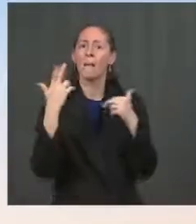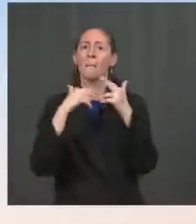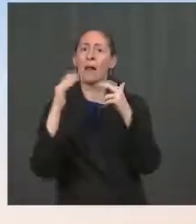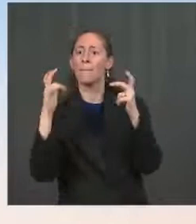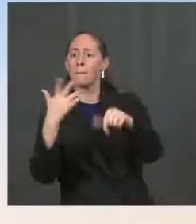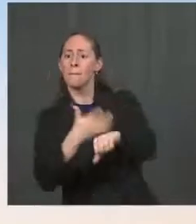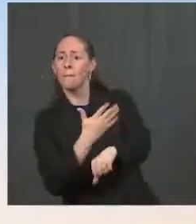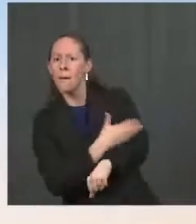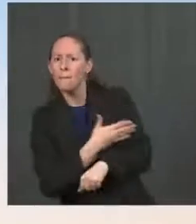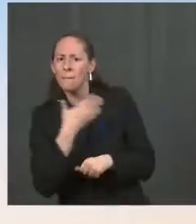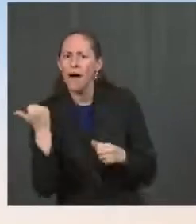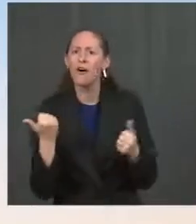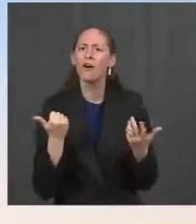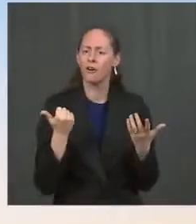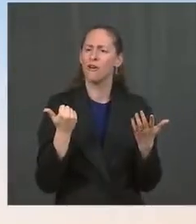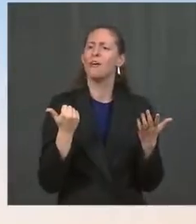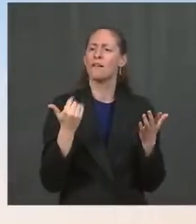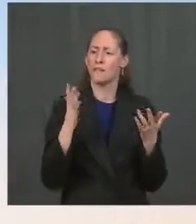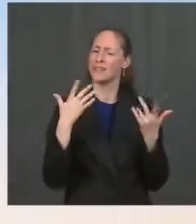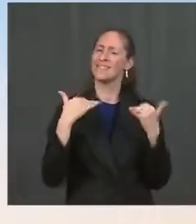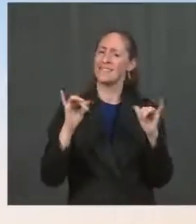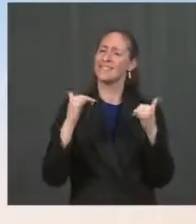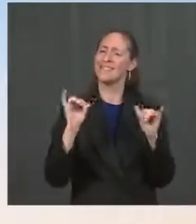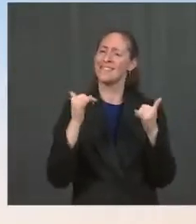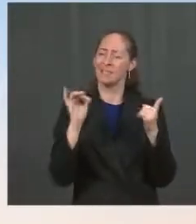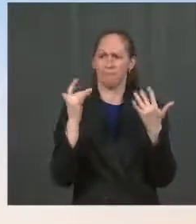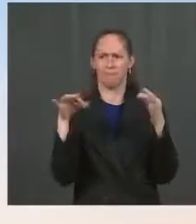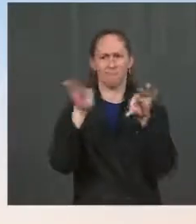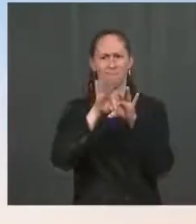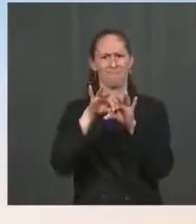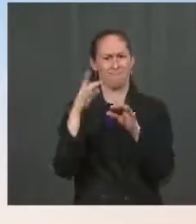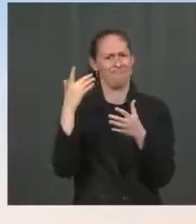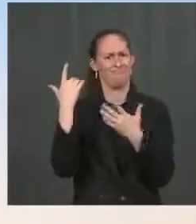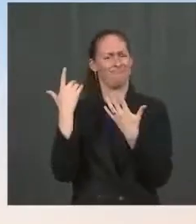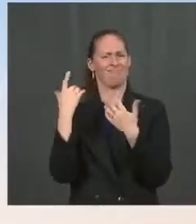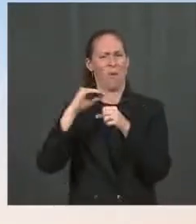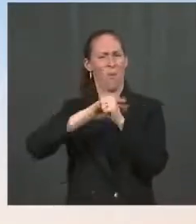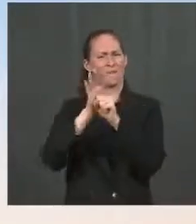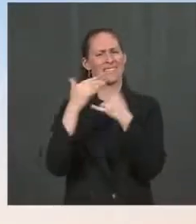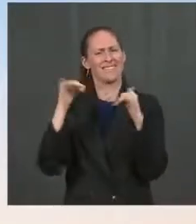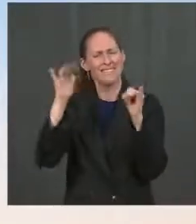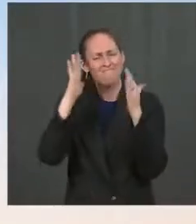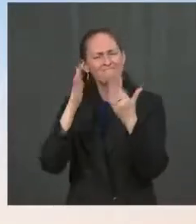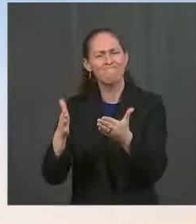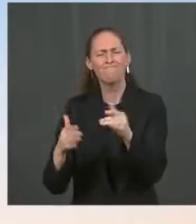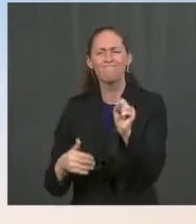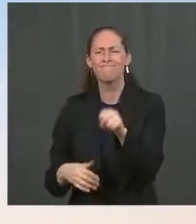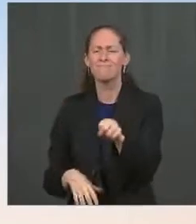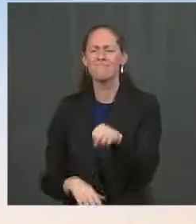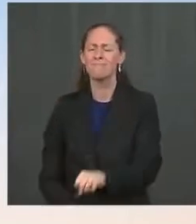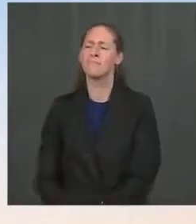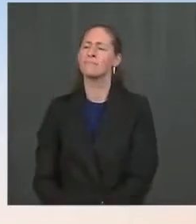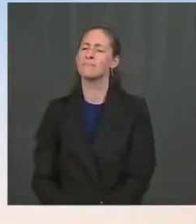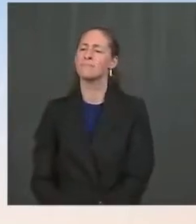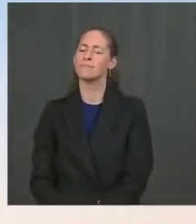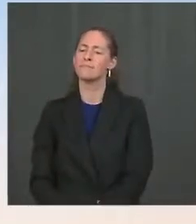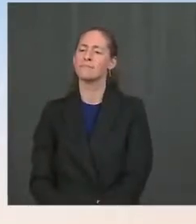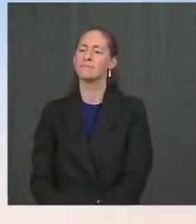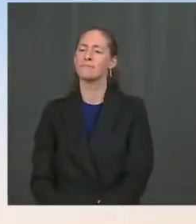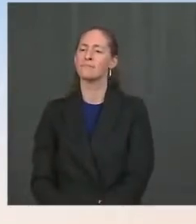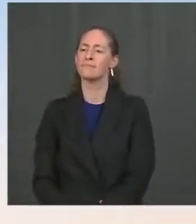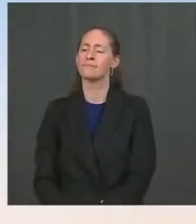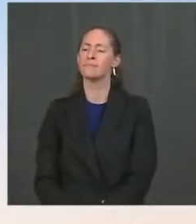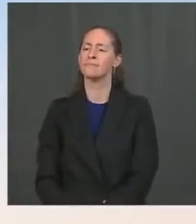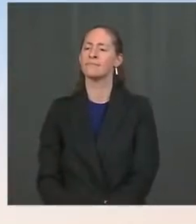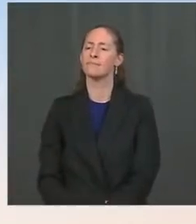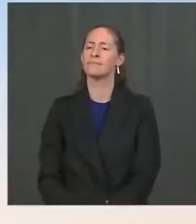of media we engage with. So it's an acknowledgement of that. I'll also note that in all of these polls, support for the president's handling of